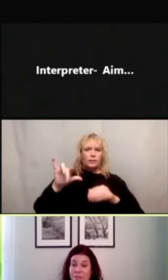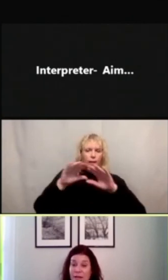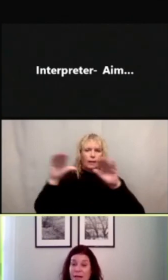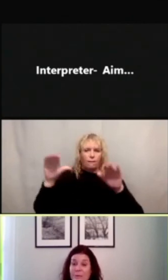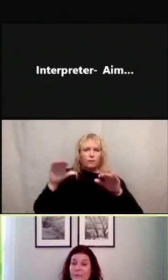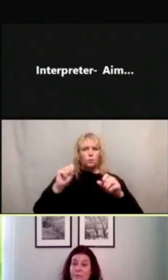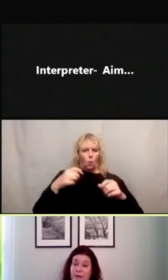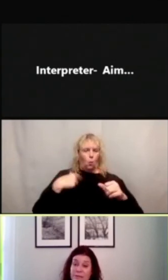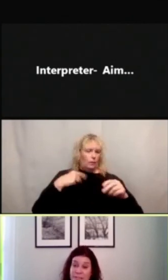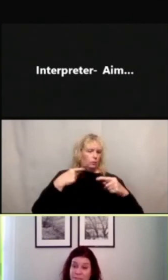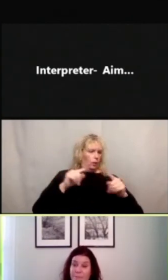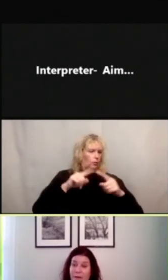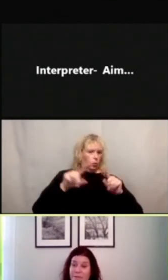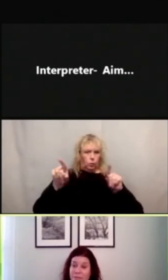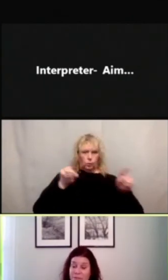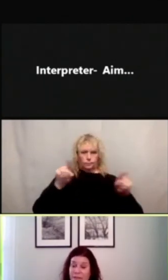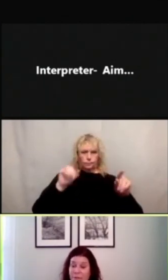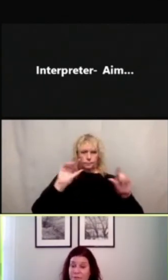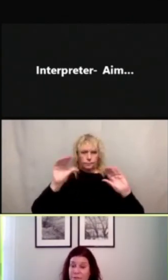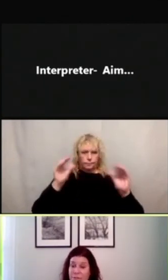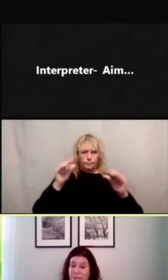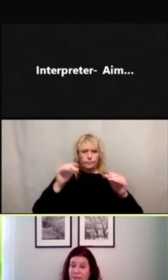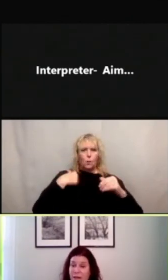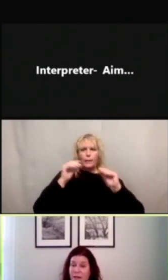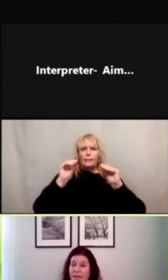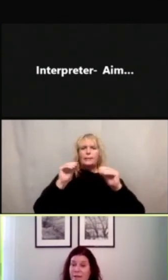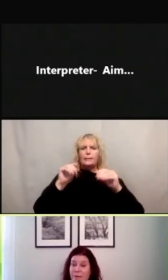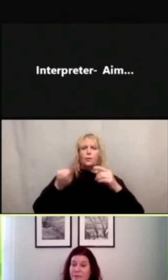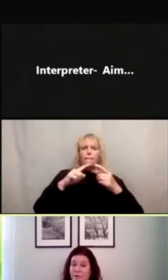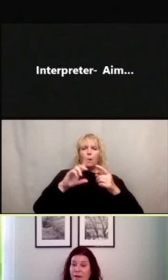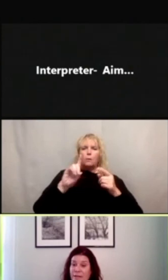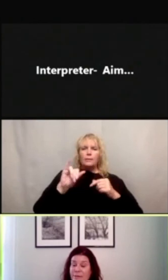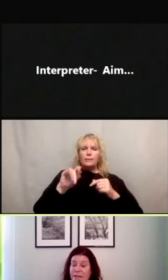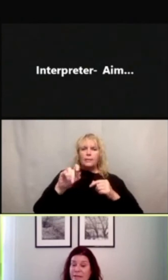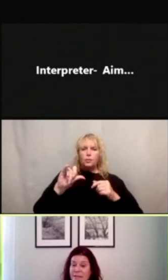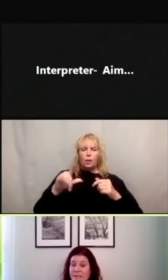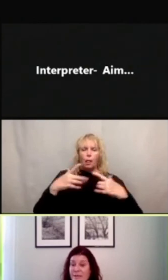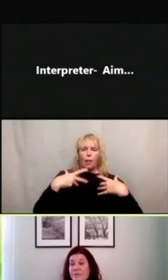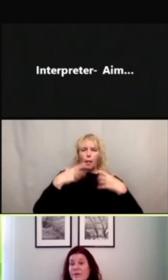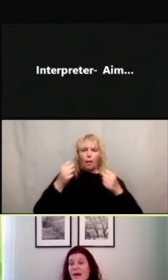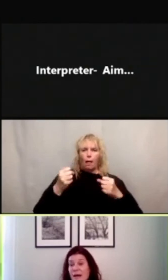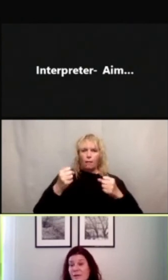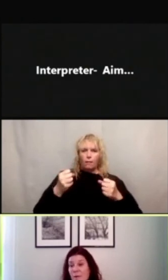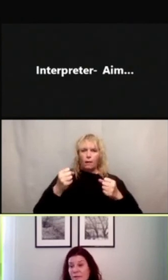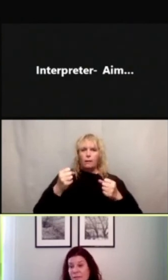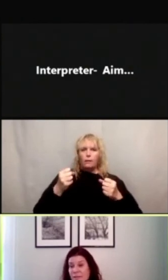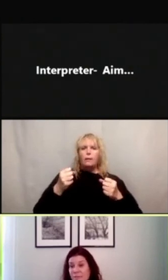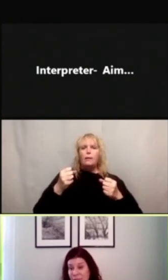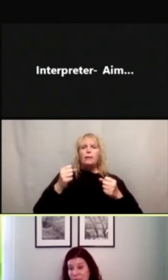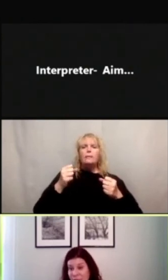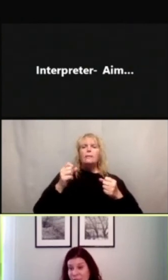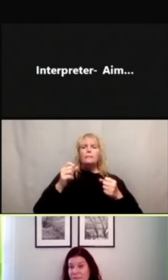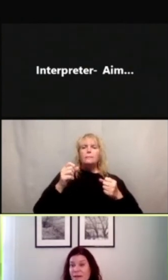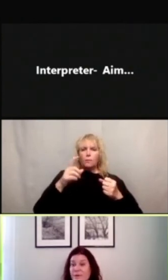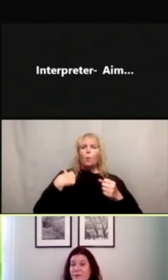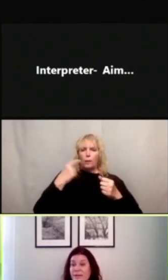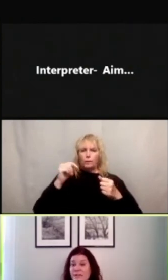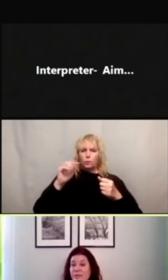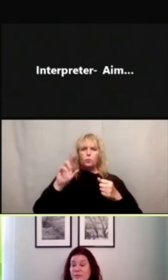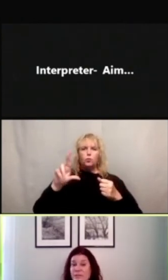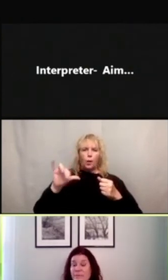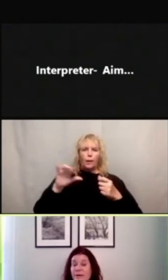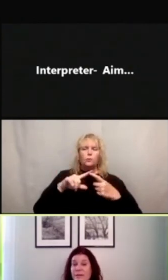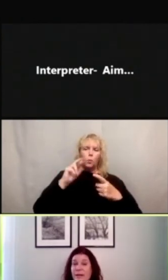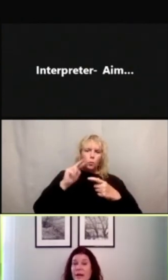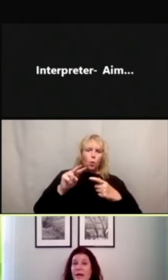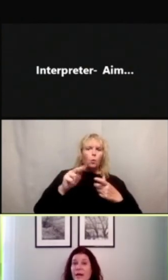to measure when we are teaching about digital health literacy. Again, we try to pick several high quality resources that we